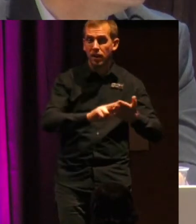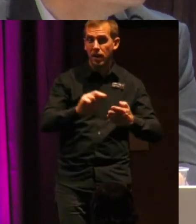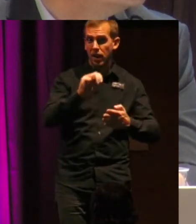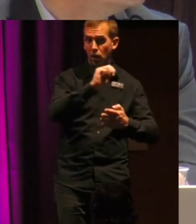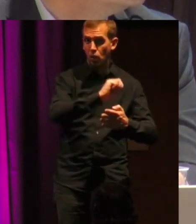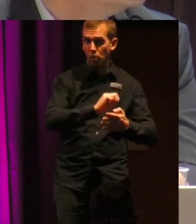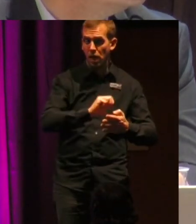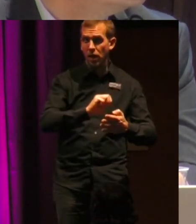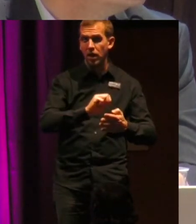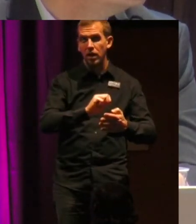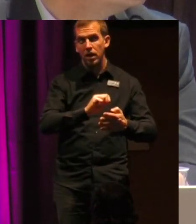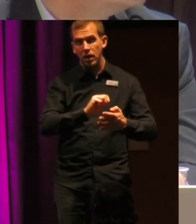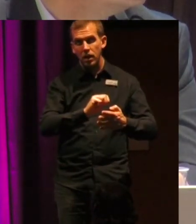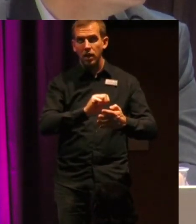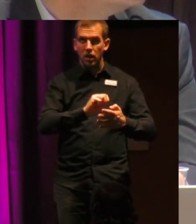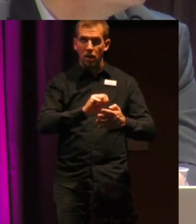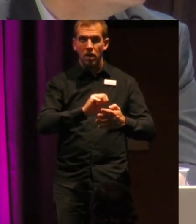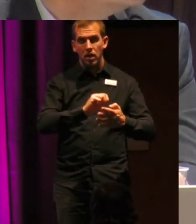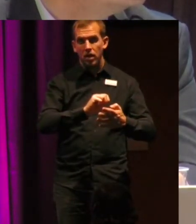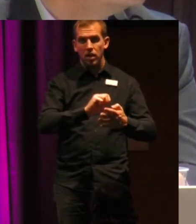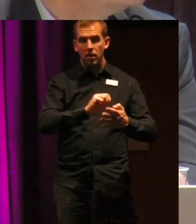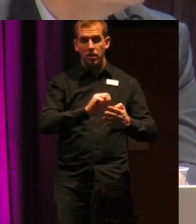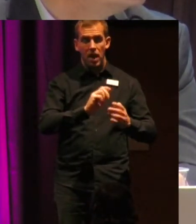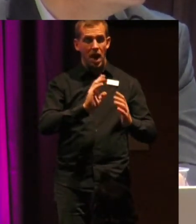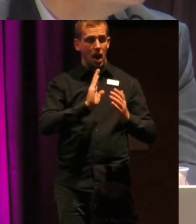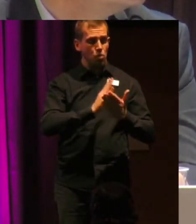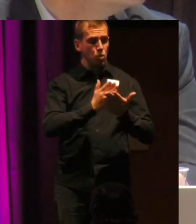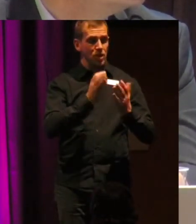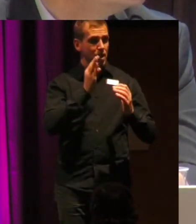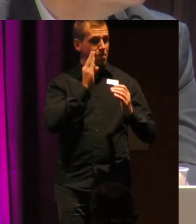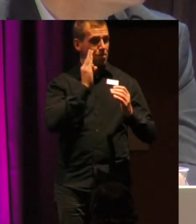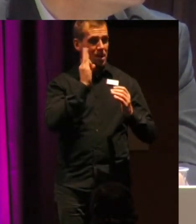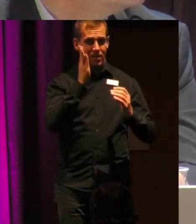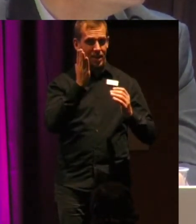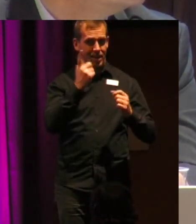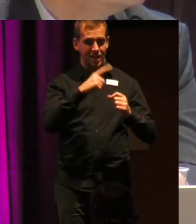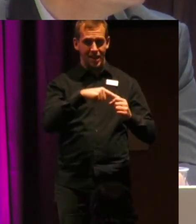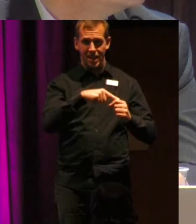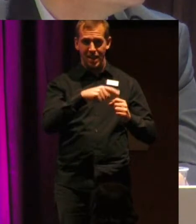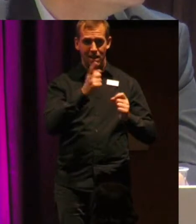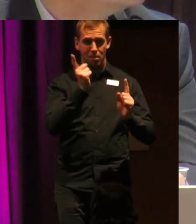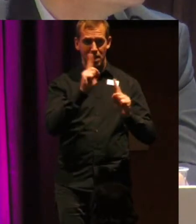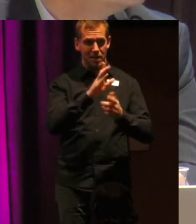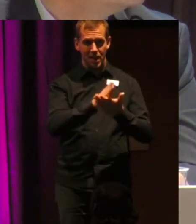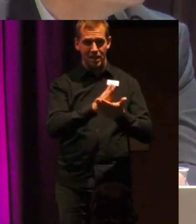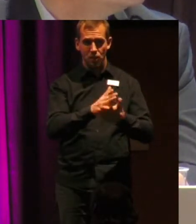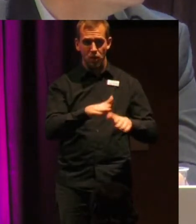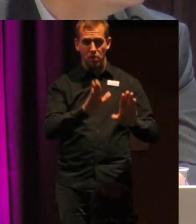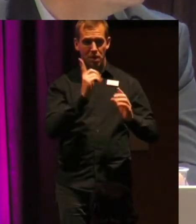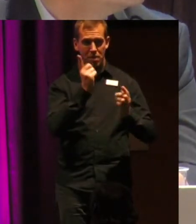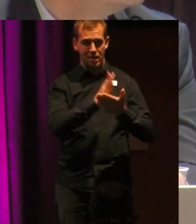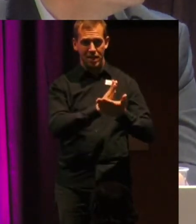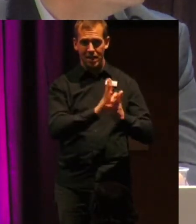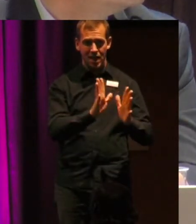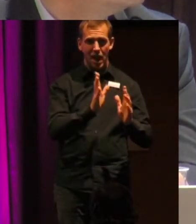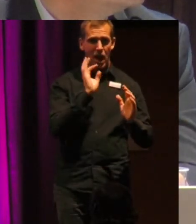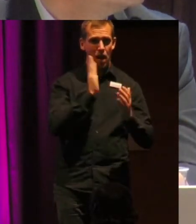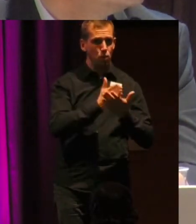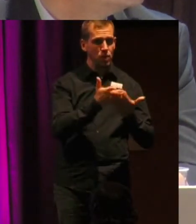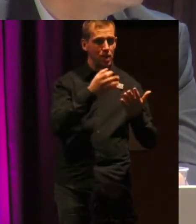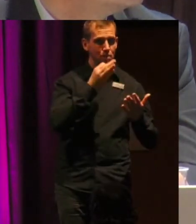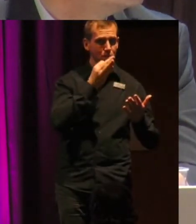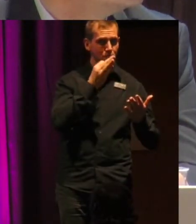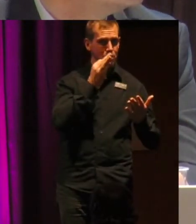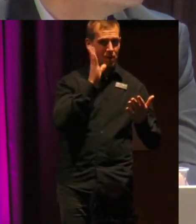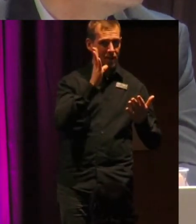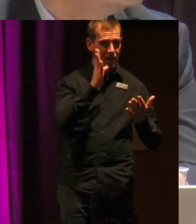still, we are far away from perfect when it comes to human rights, the respect for human rights. And now we can see a